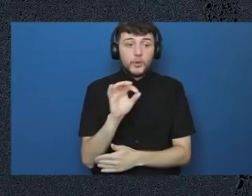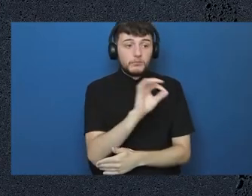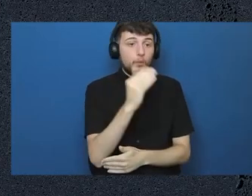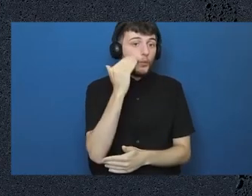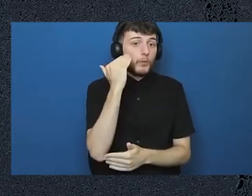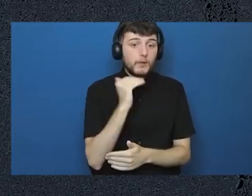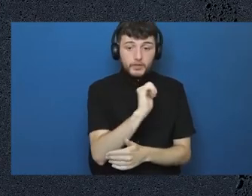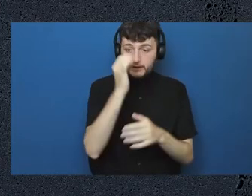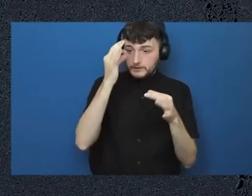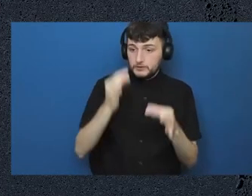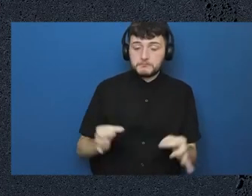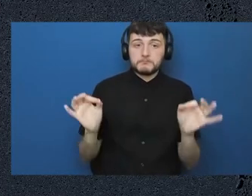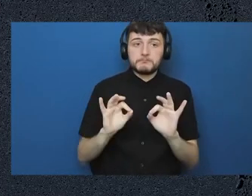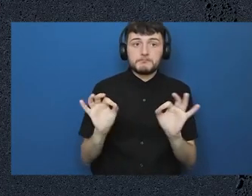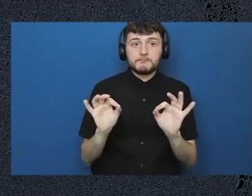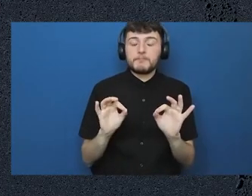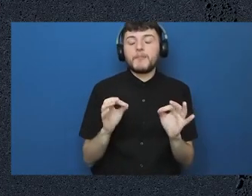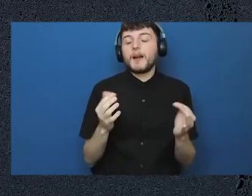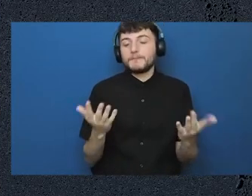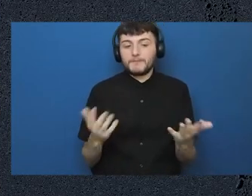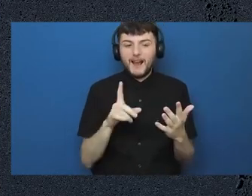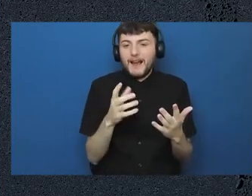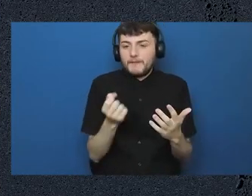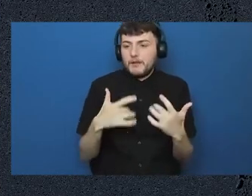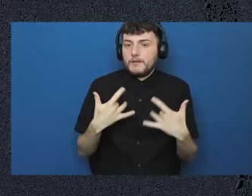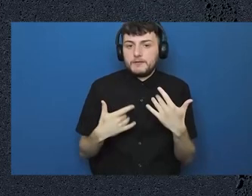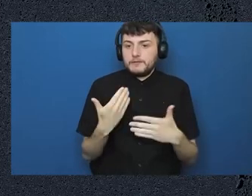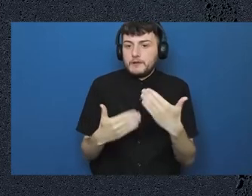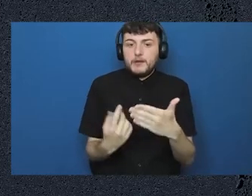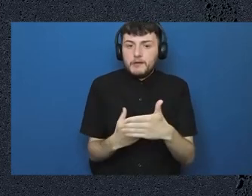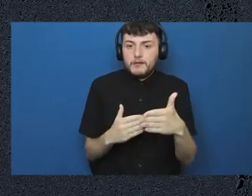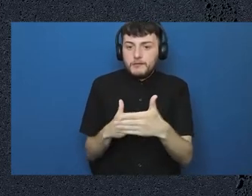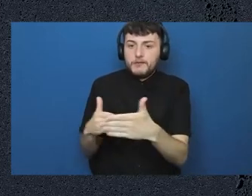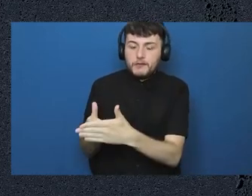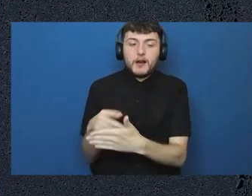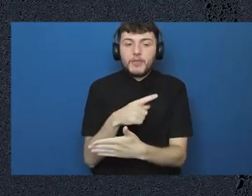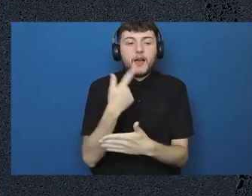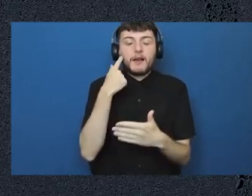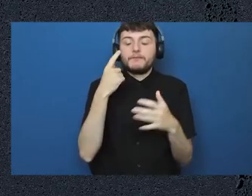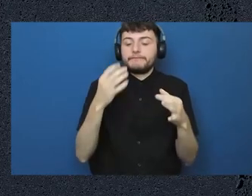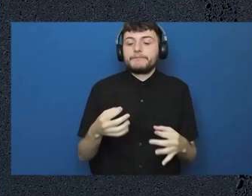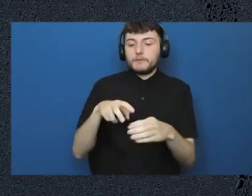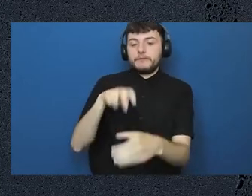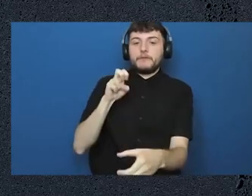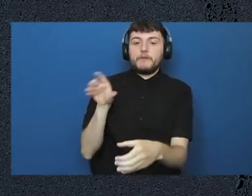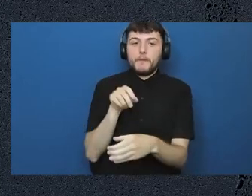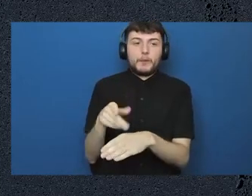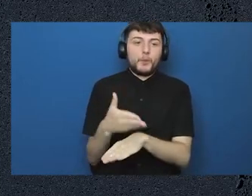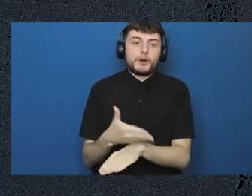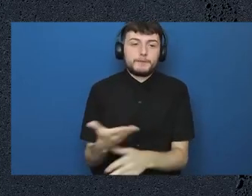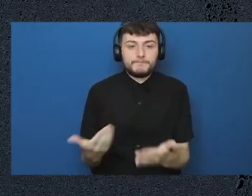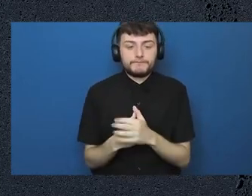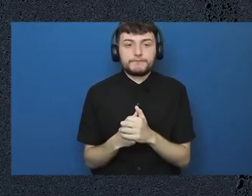then eventually deciding to leave those workplaces. So what's interesting though is if you look at the graphs, love a graph, you